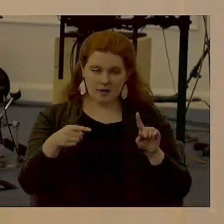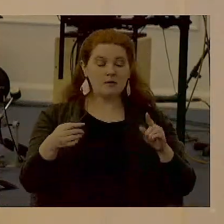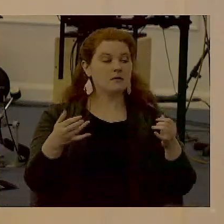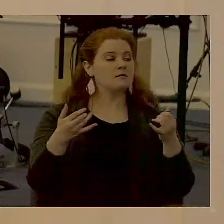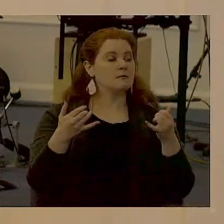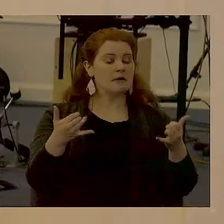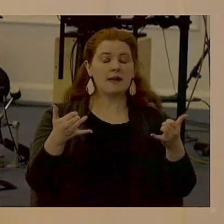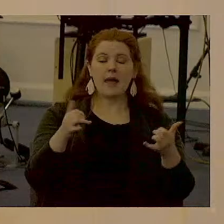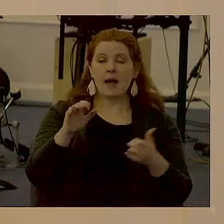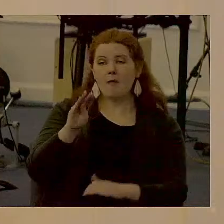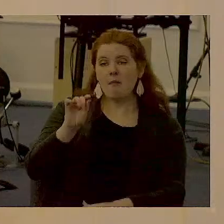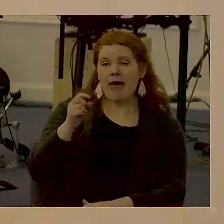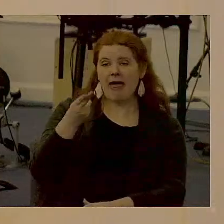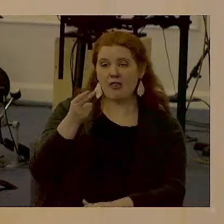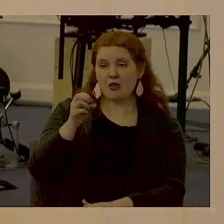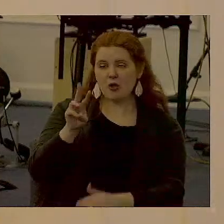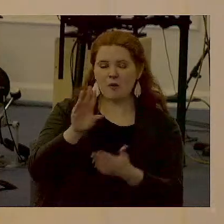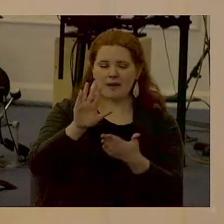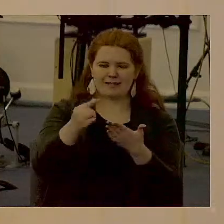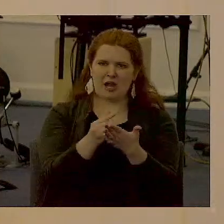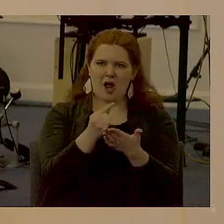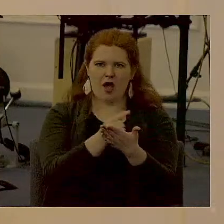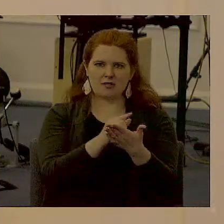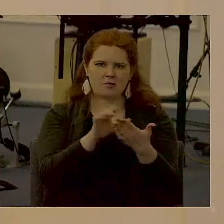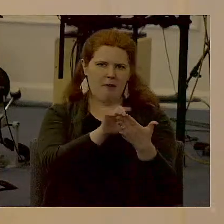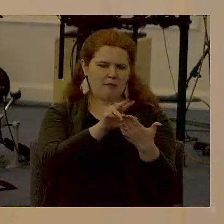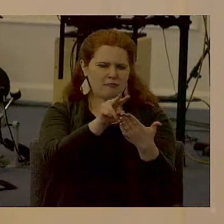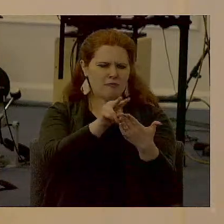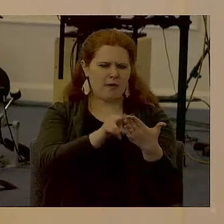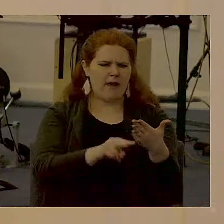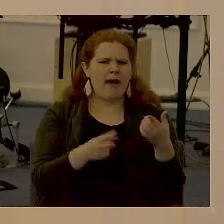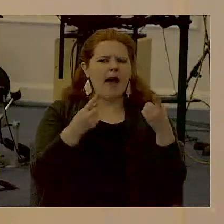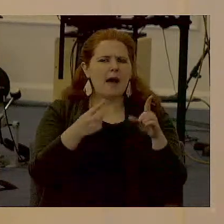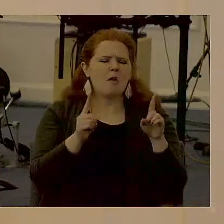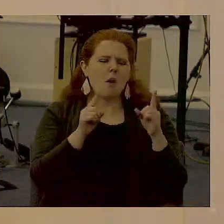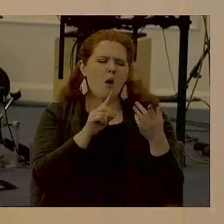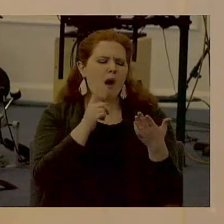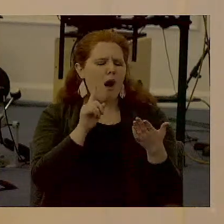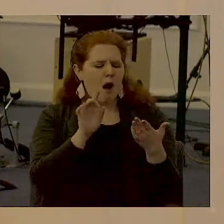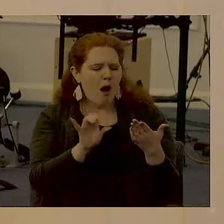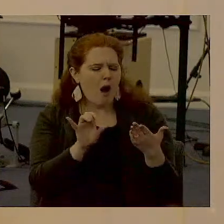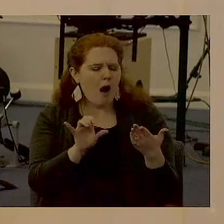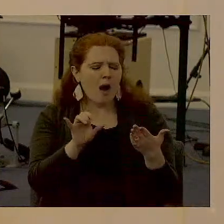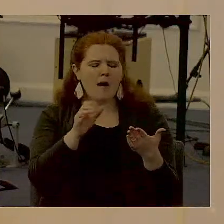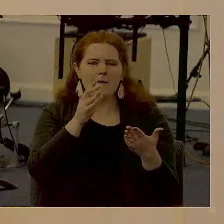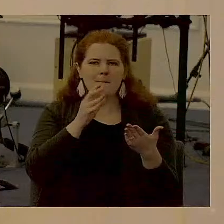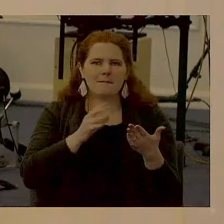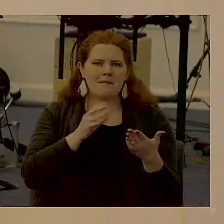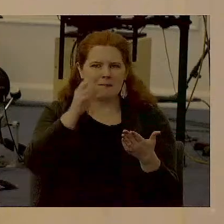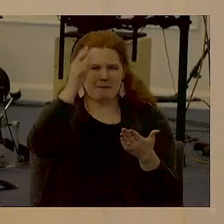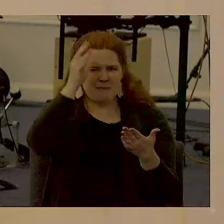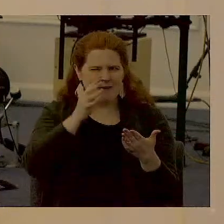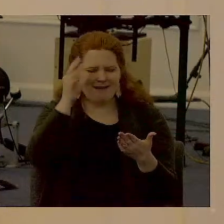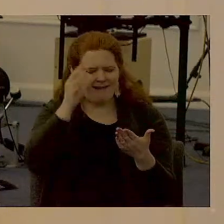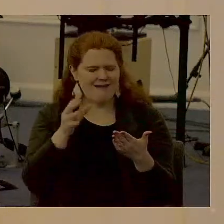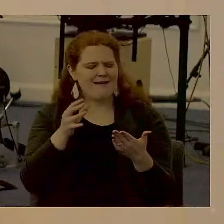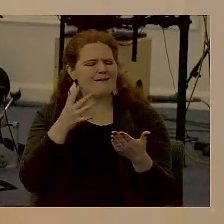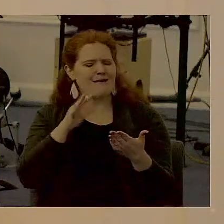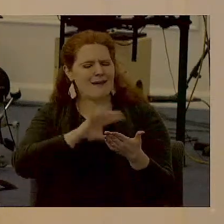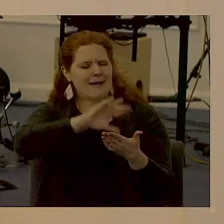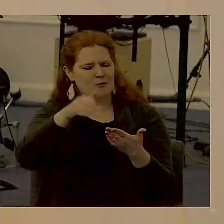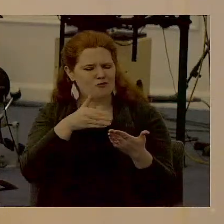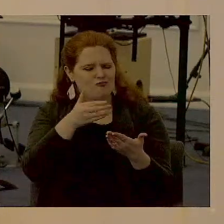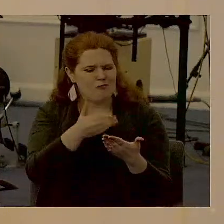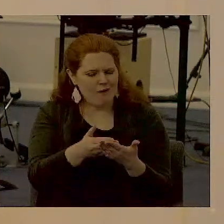in Matthew's gospel where we hear about these men who come on camels, as Isaiah says. I'm going to